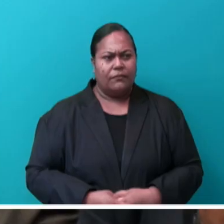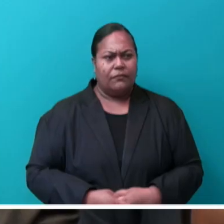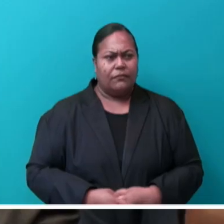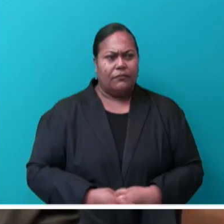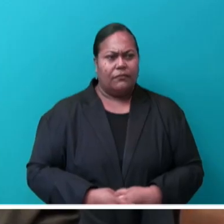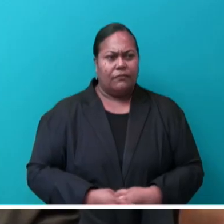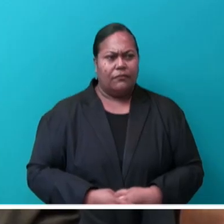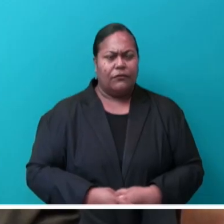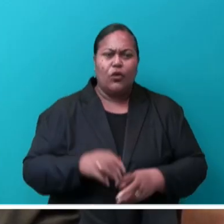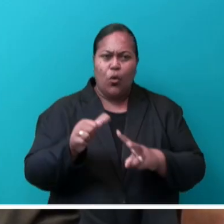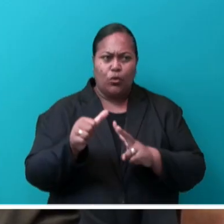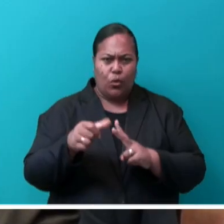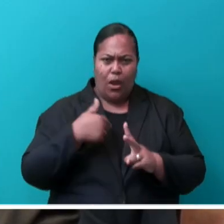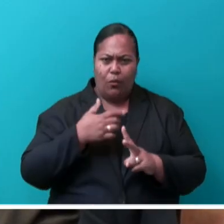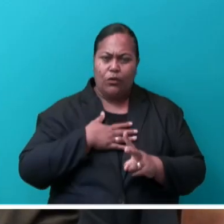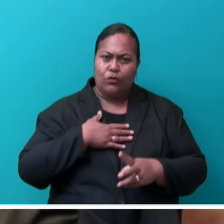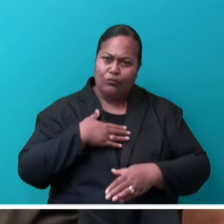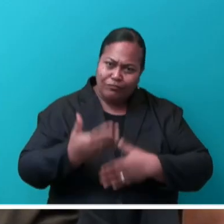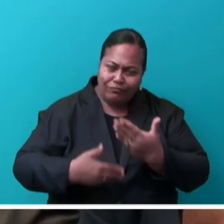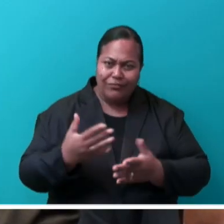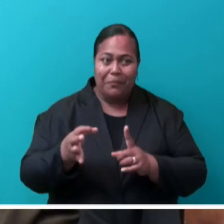Prime Minister recently had